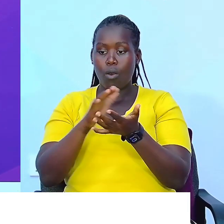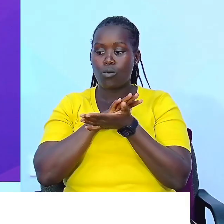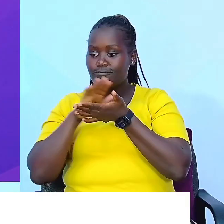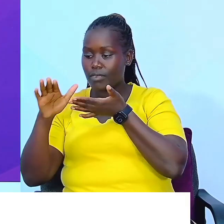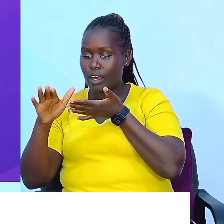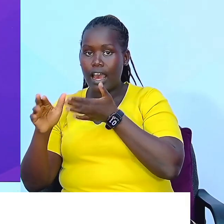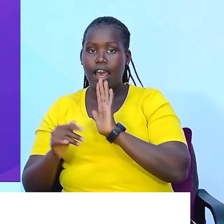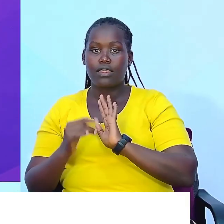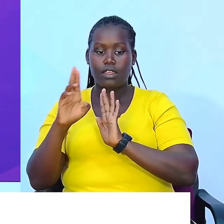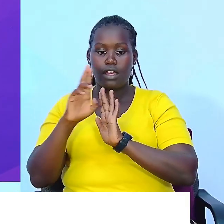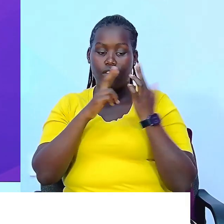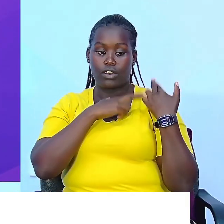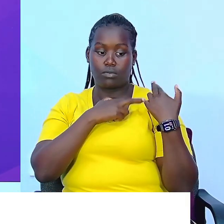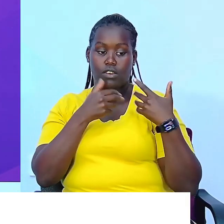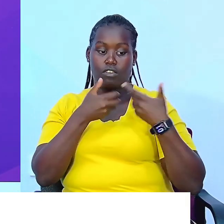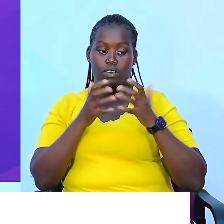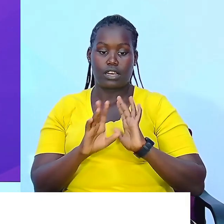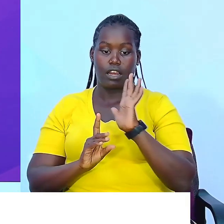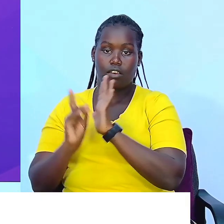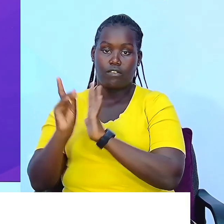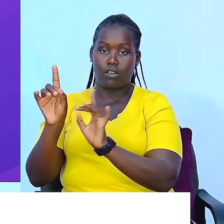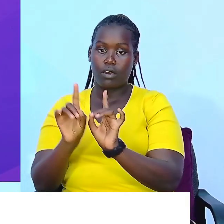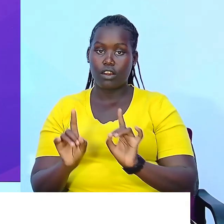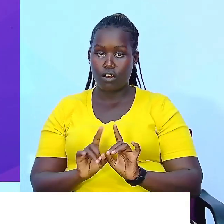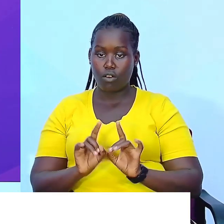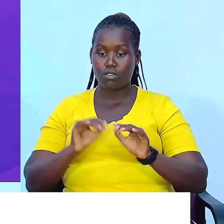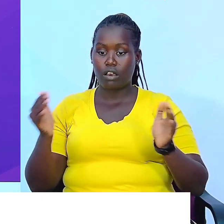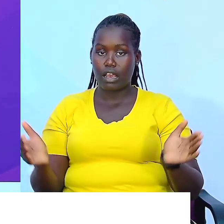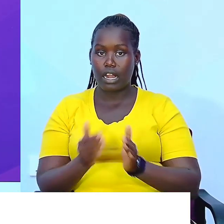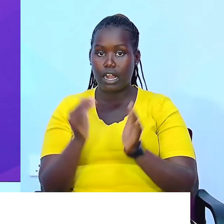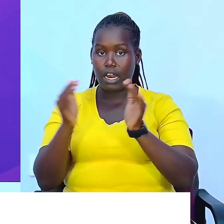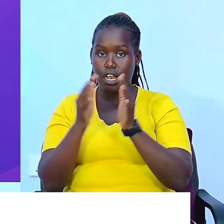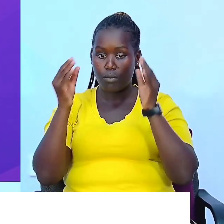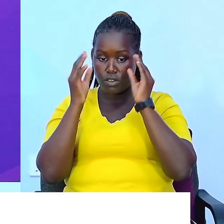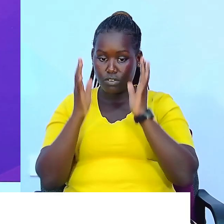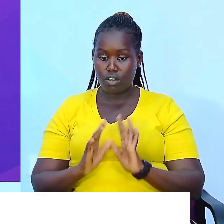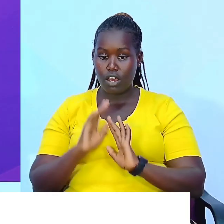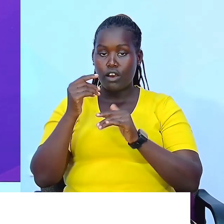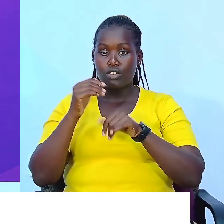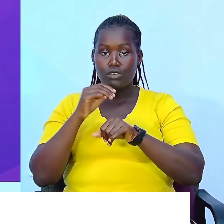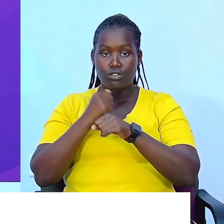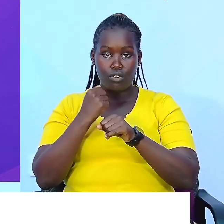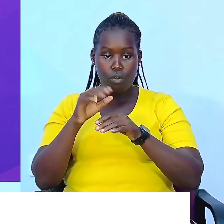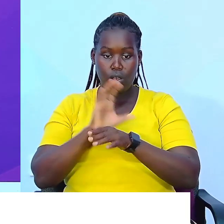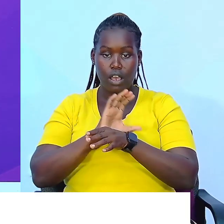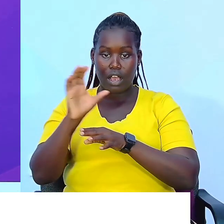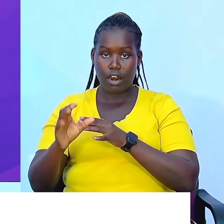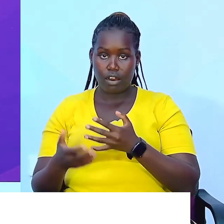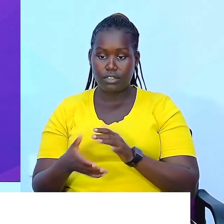of engineers in development and encourage more students to pursue careers in the